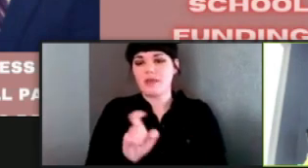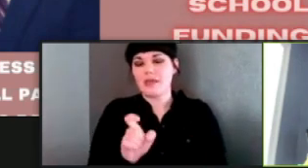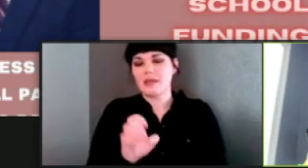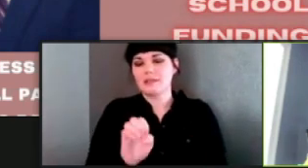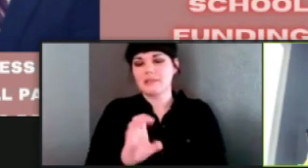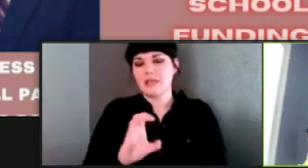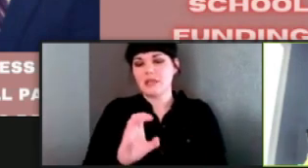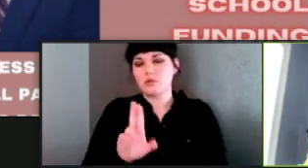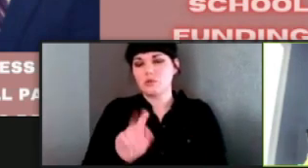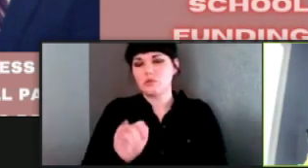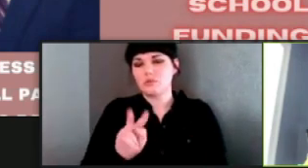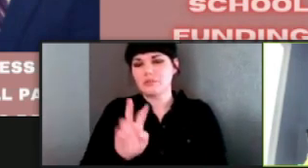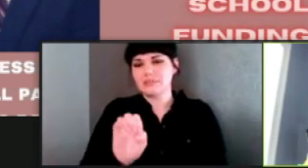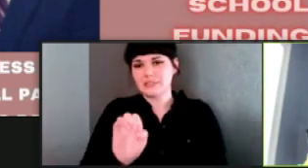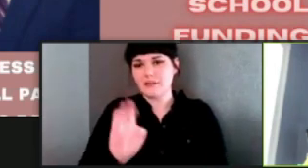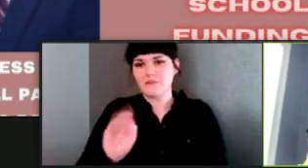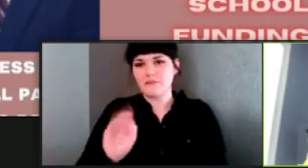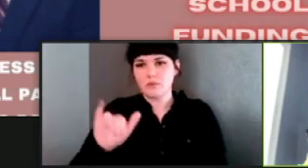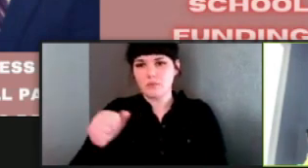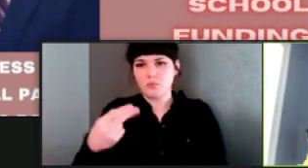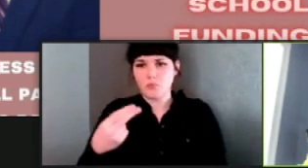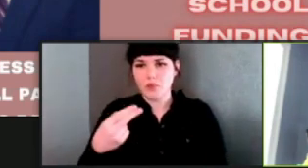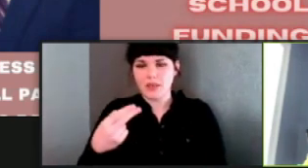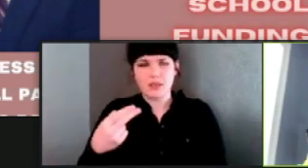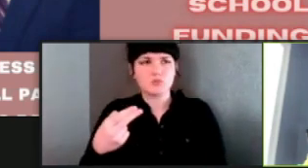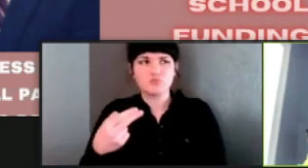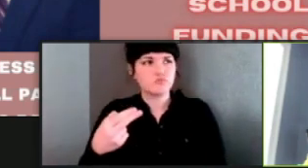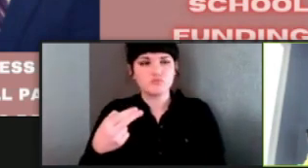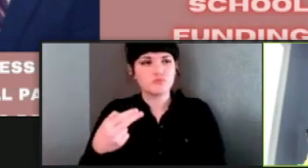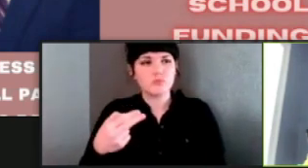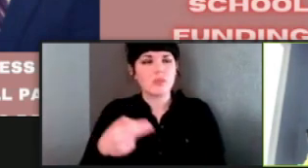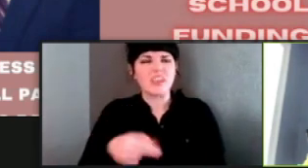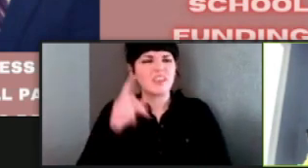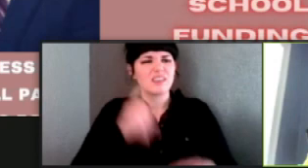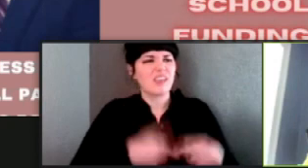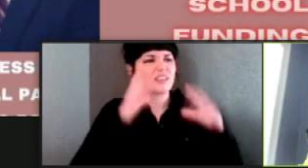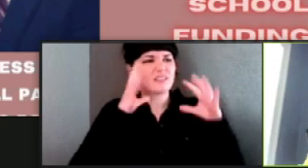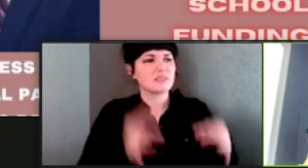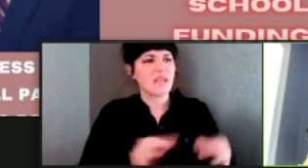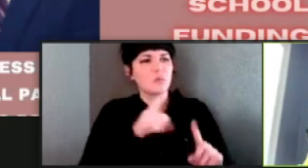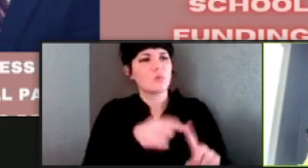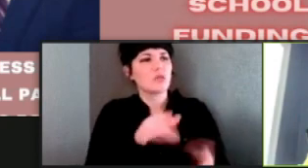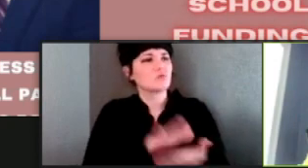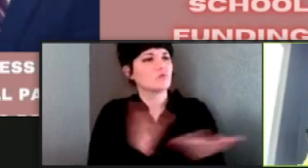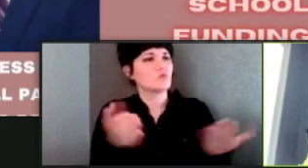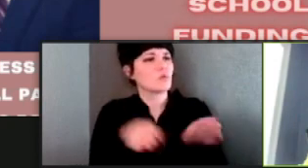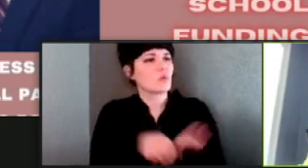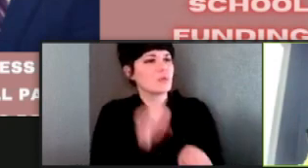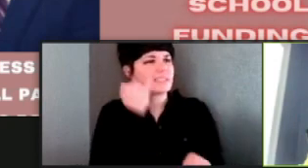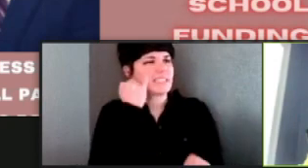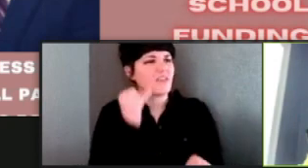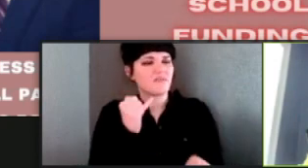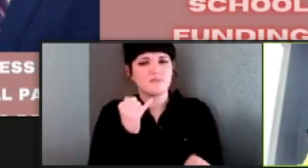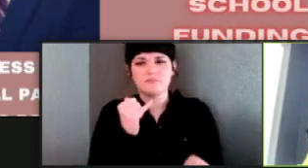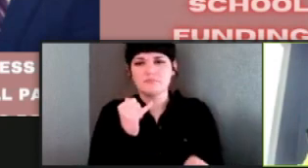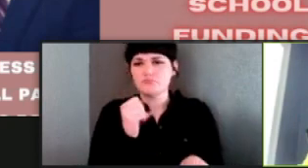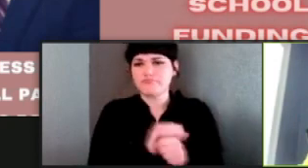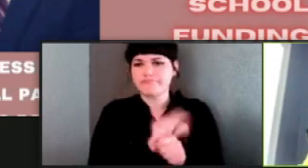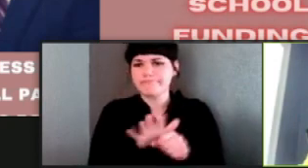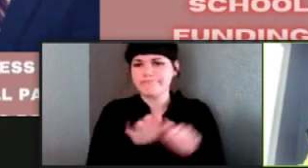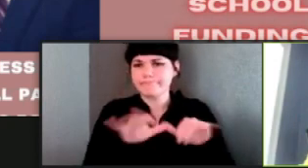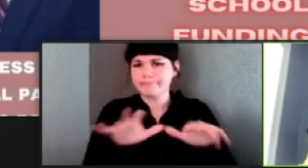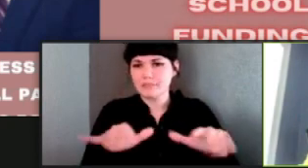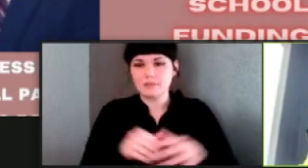to call when schools are to close a school in a pandemic and basically not to shut down sports